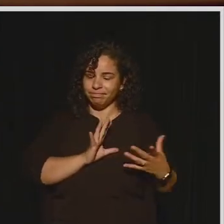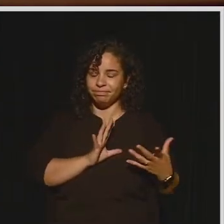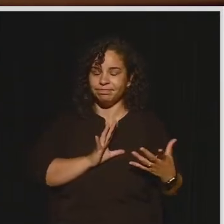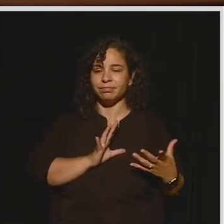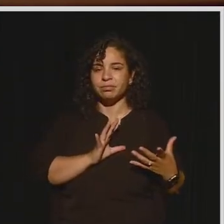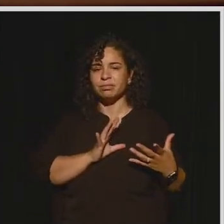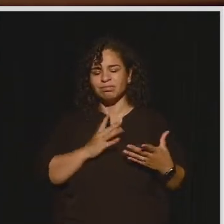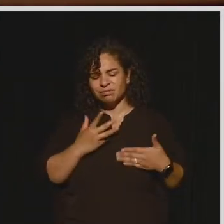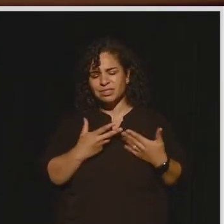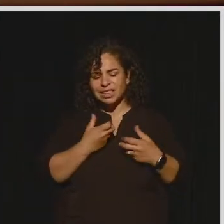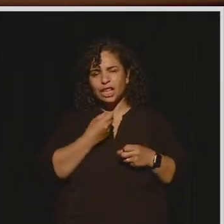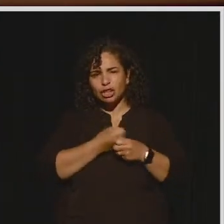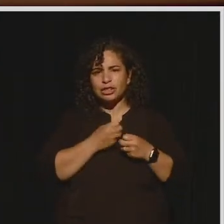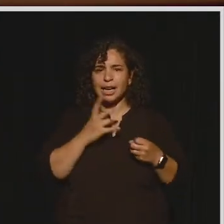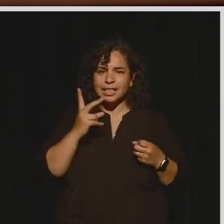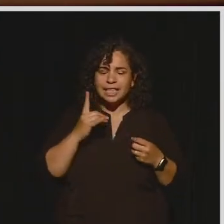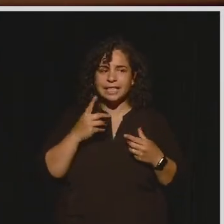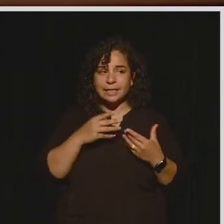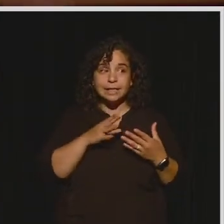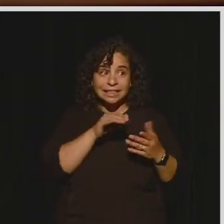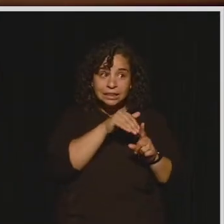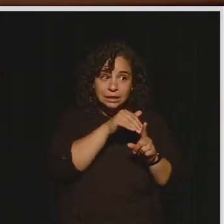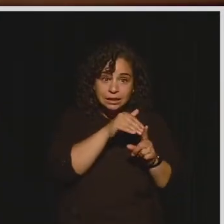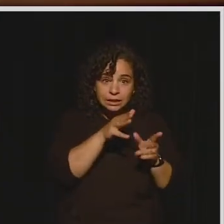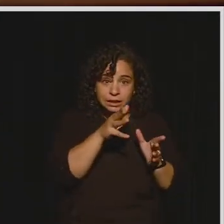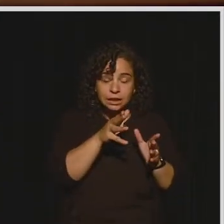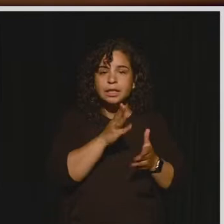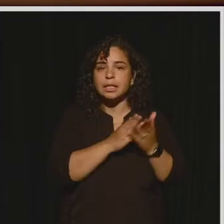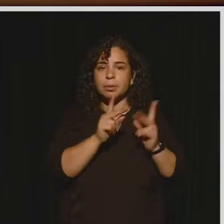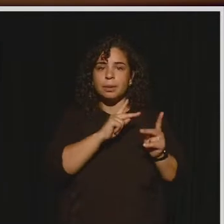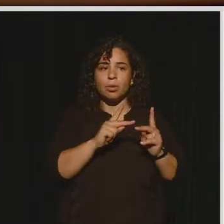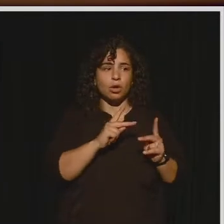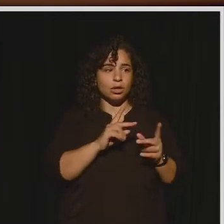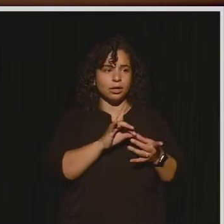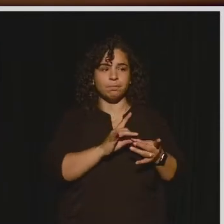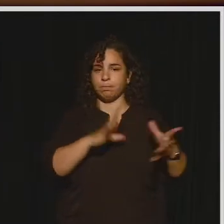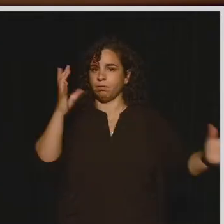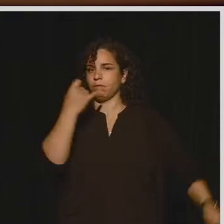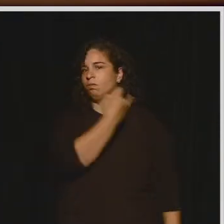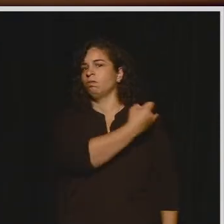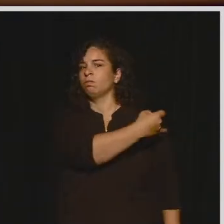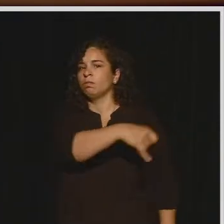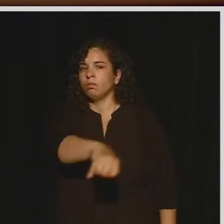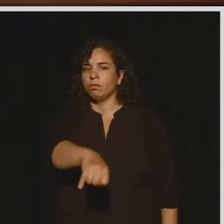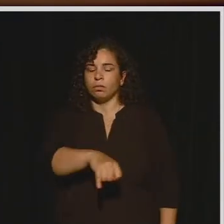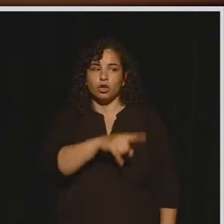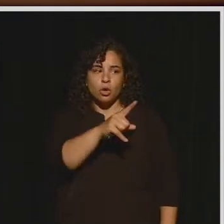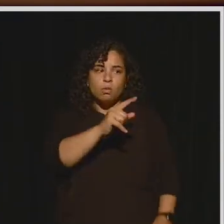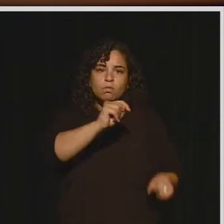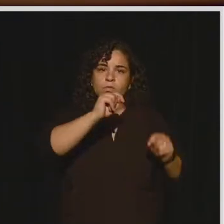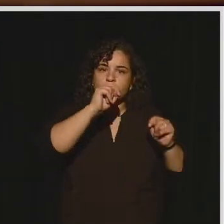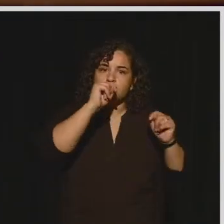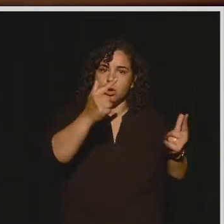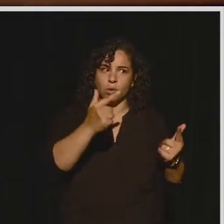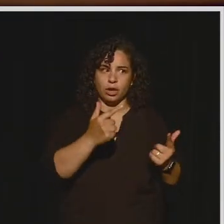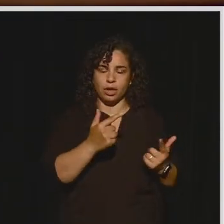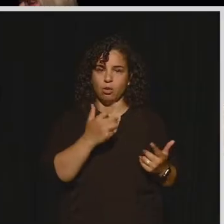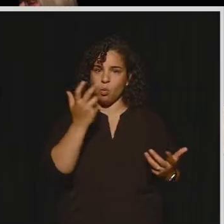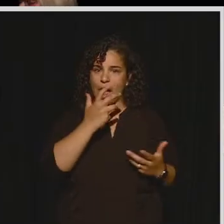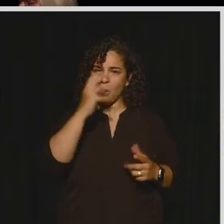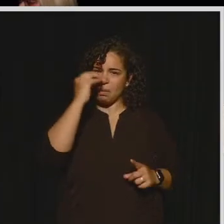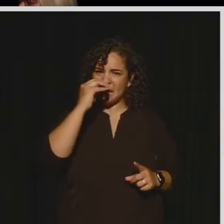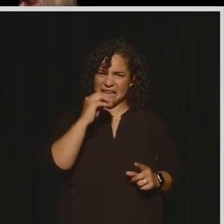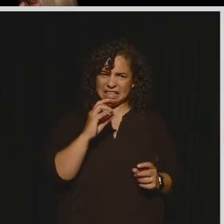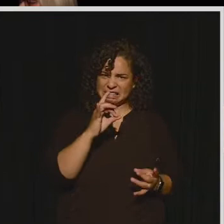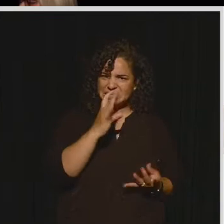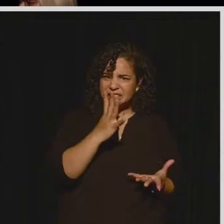in some ways. Some people I'm just like, you are trash. Done. What is interesting to me now is, as Shawn has